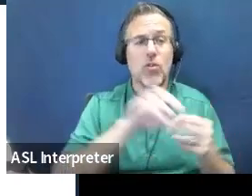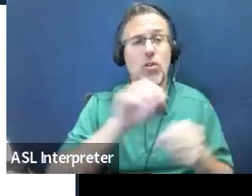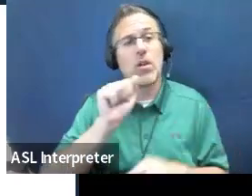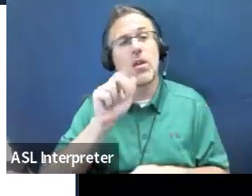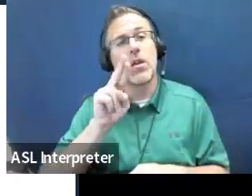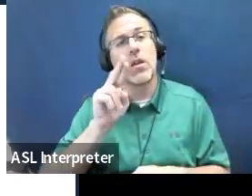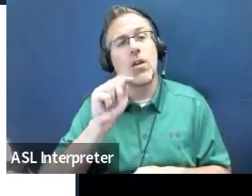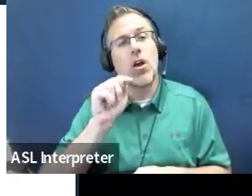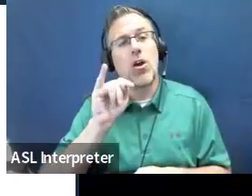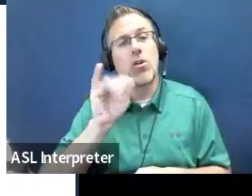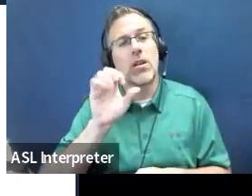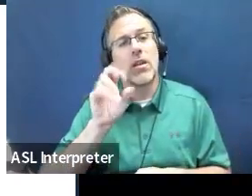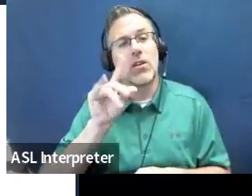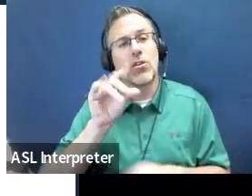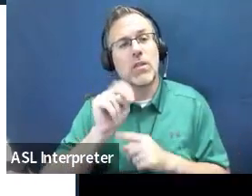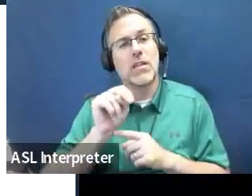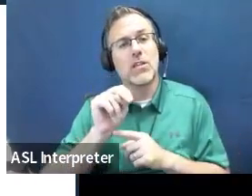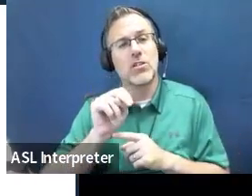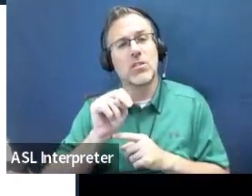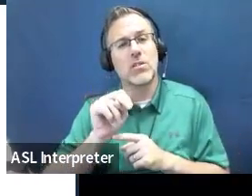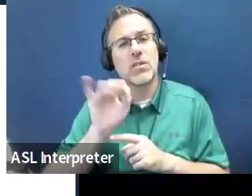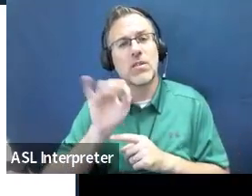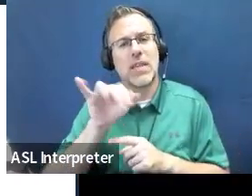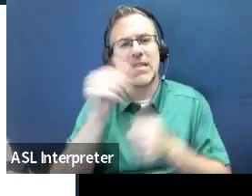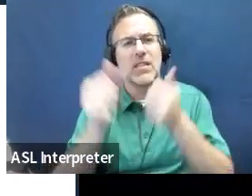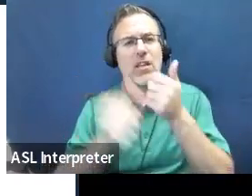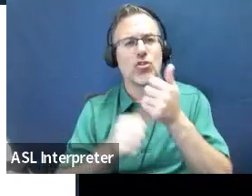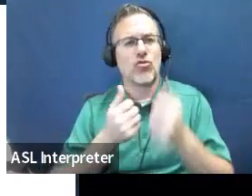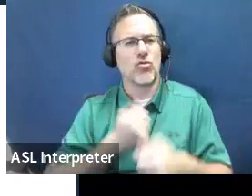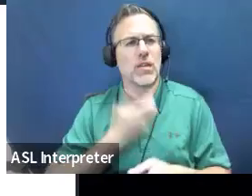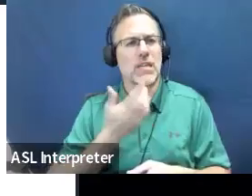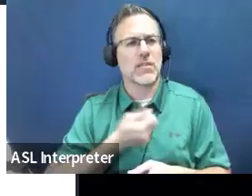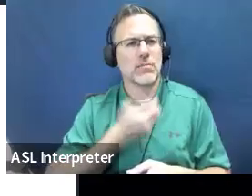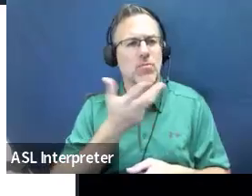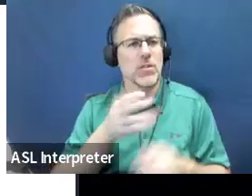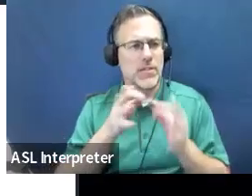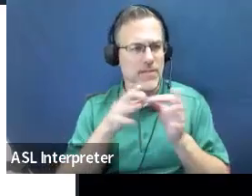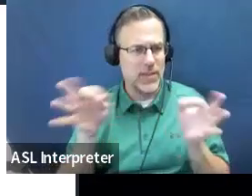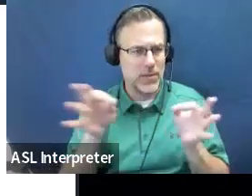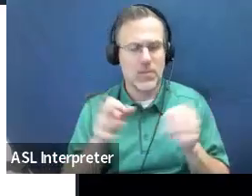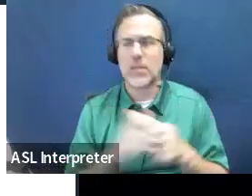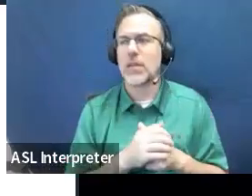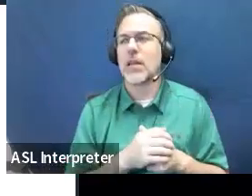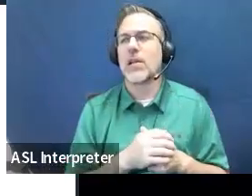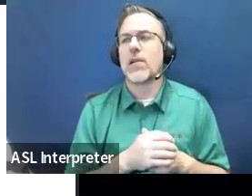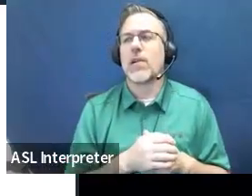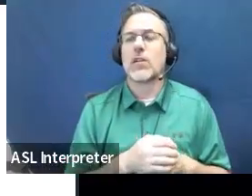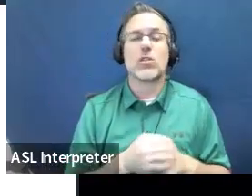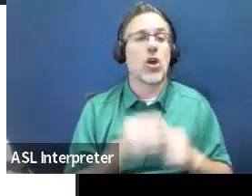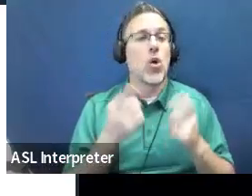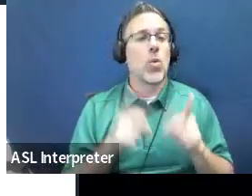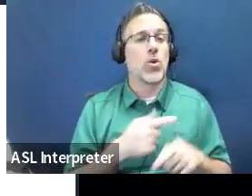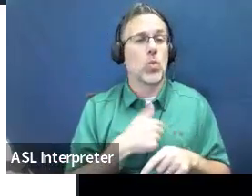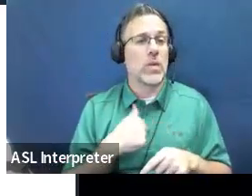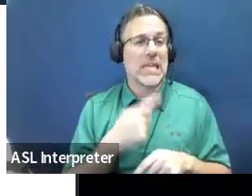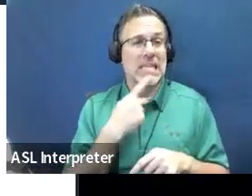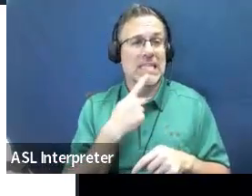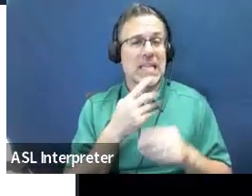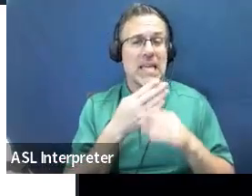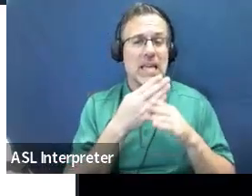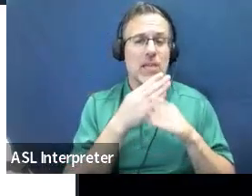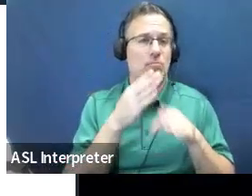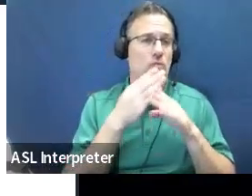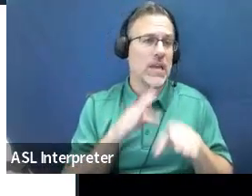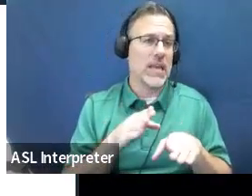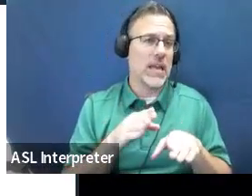is its own skill within what expressive language kind of thing. So when we say break it up into